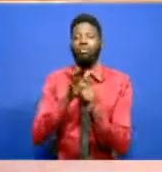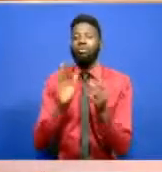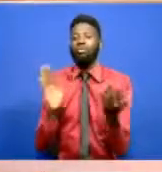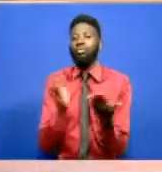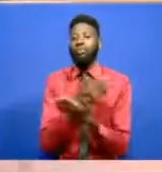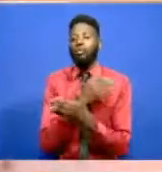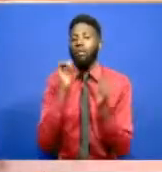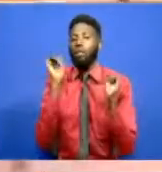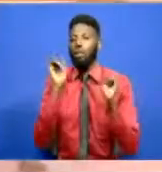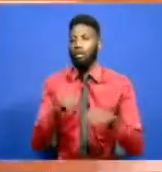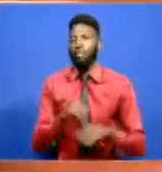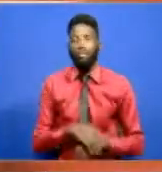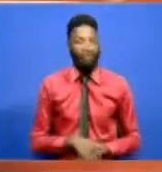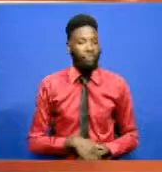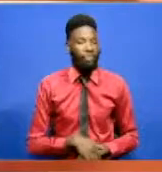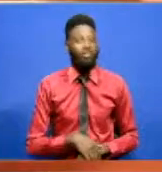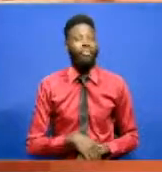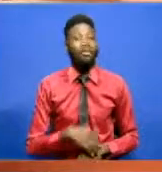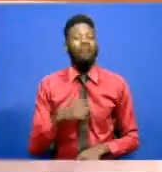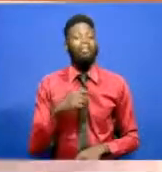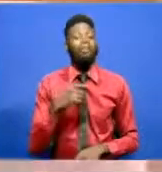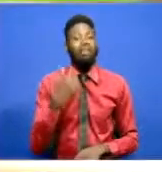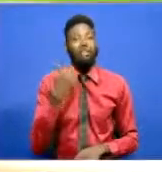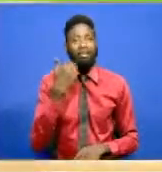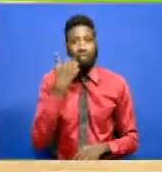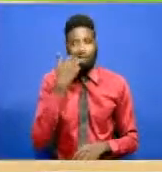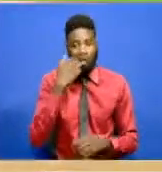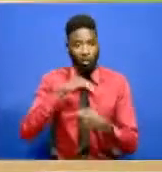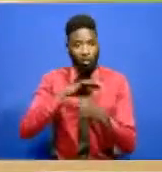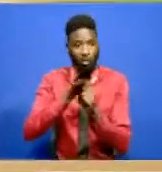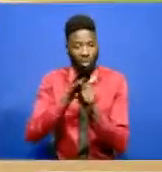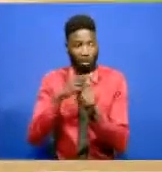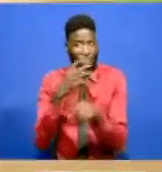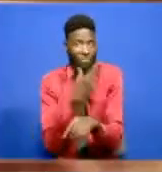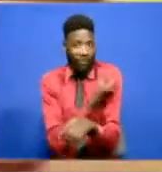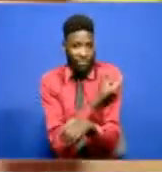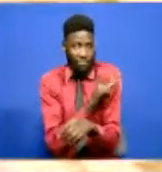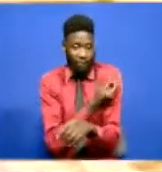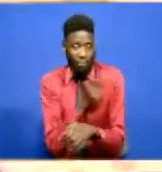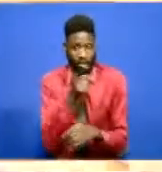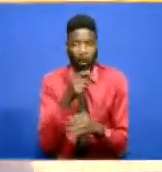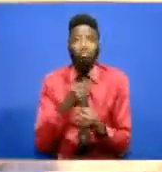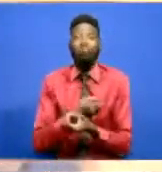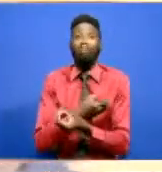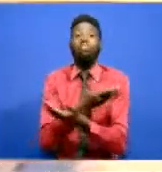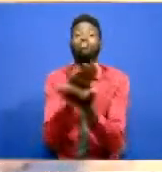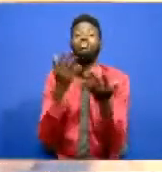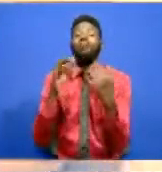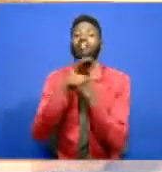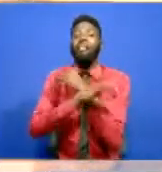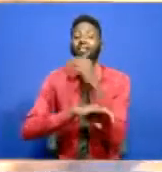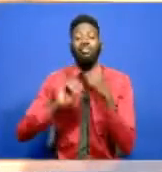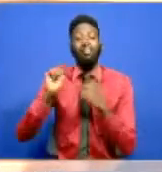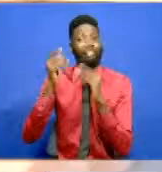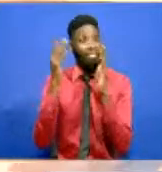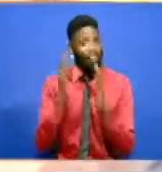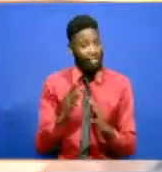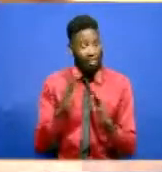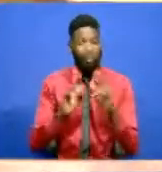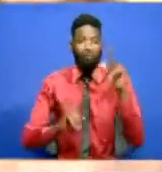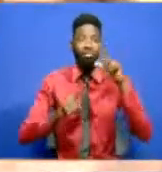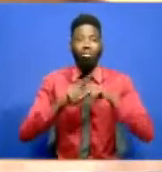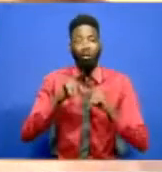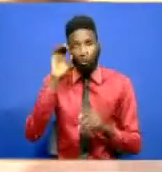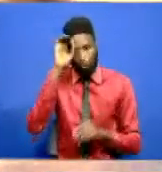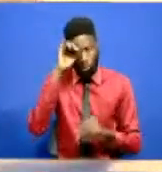With the COVID-19 inoculation exercise having been rolled out in the devolved units across the country, Kenyans have continued to elicit mixed